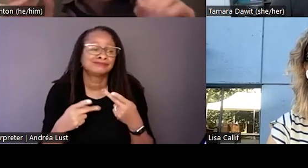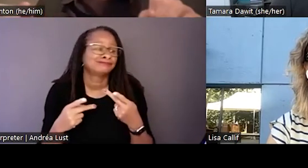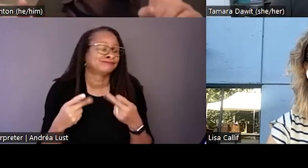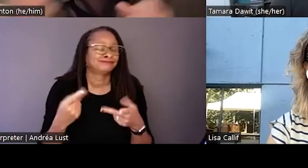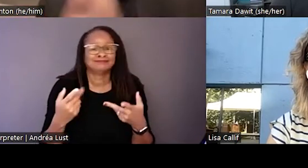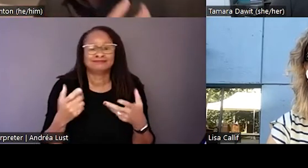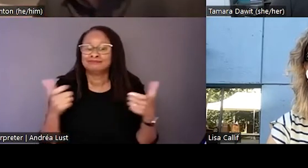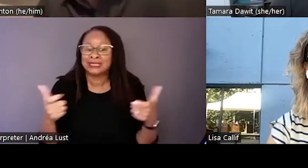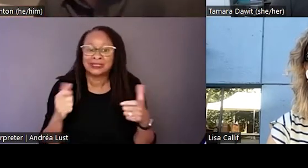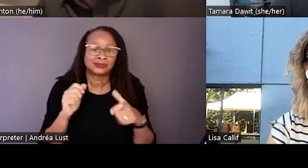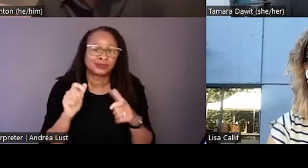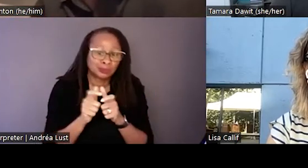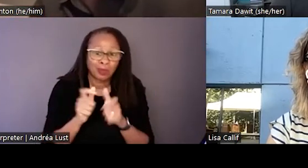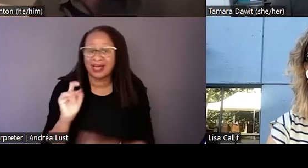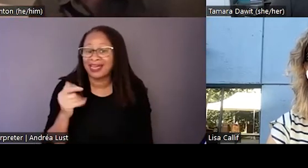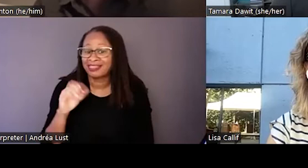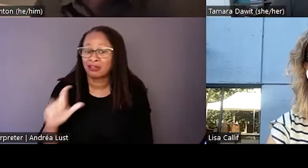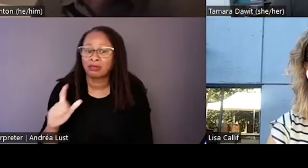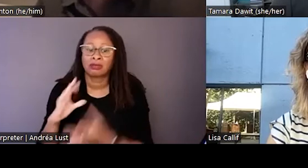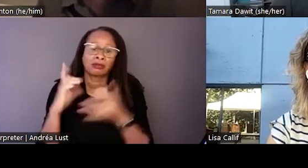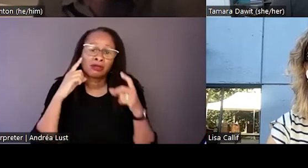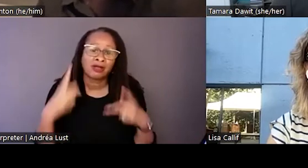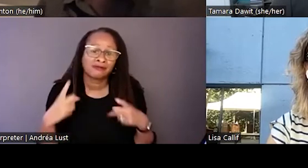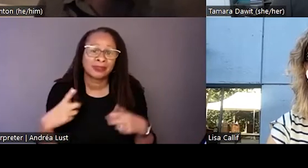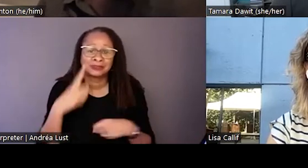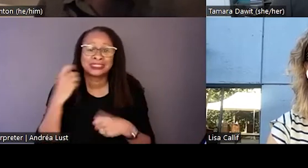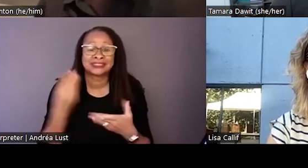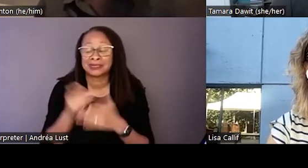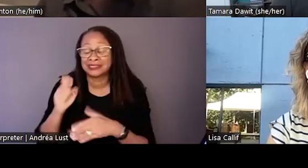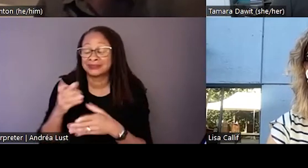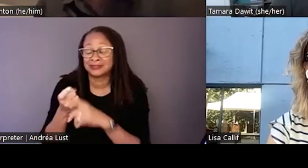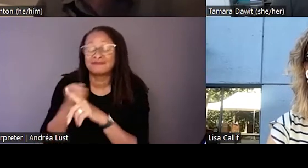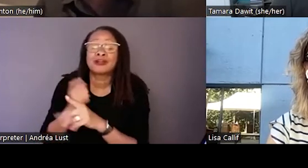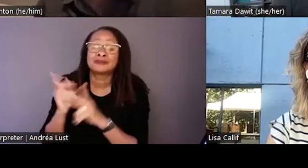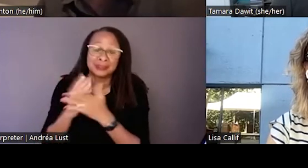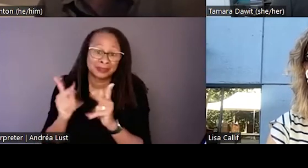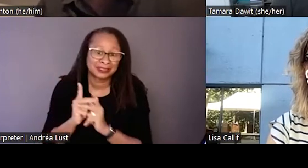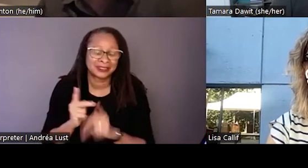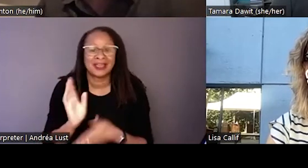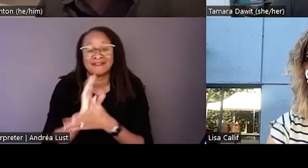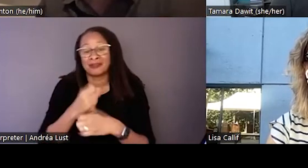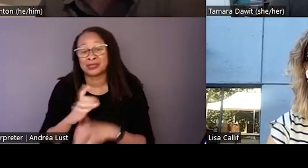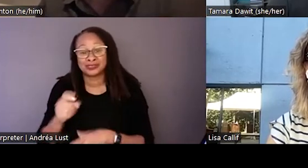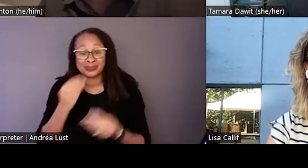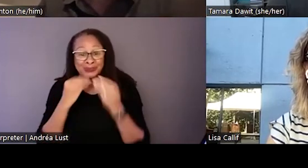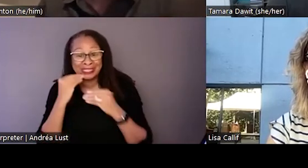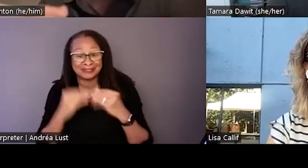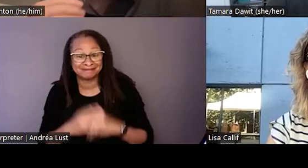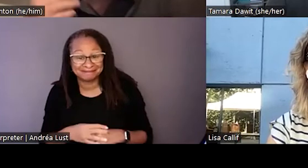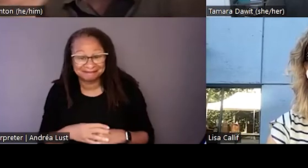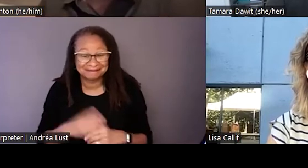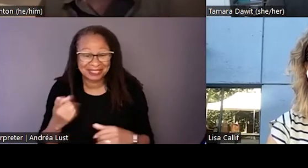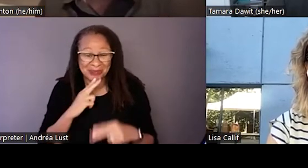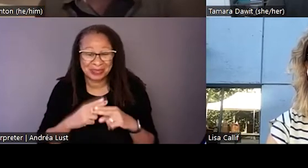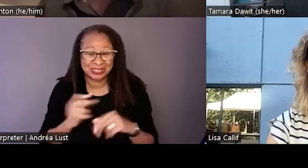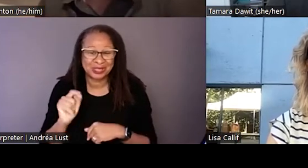or minor ethical compromise because money has to come from somewhere. Filmmakers got to eat, that came up earlier. And